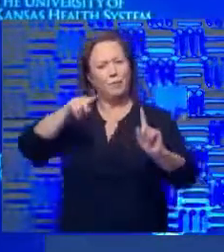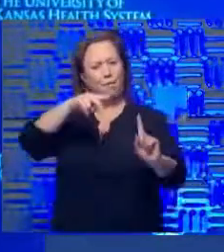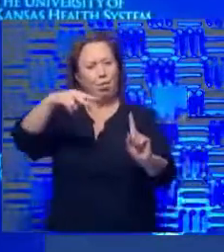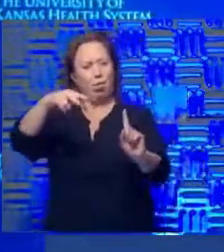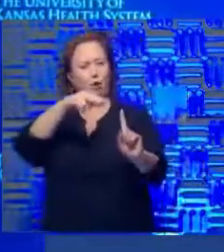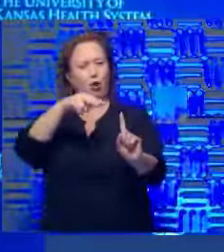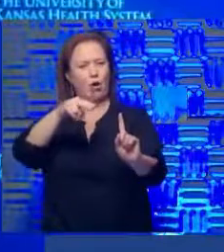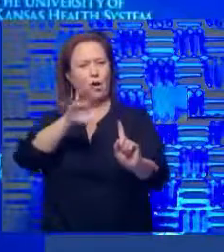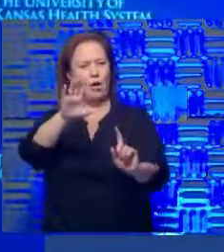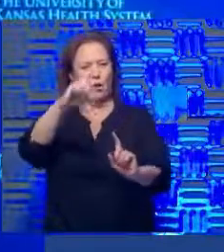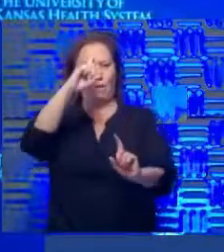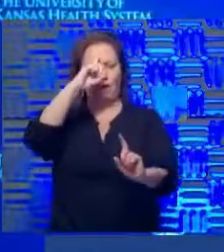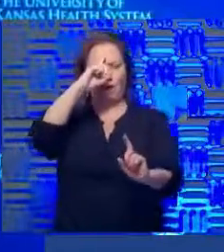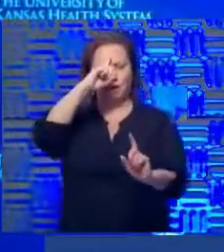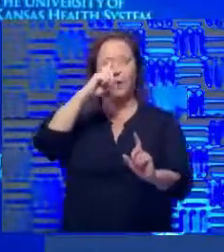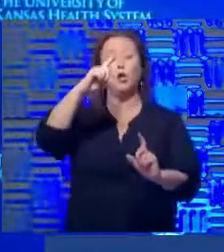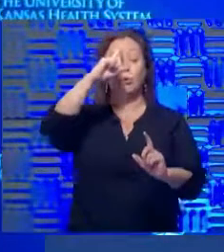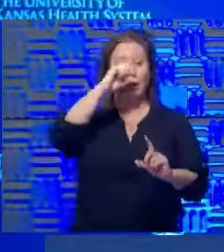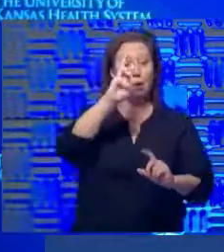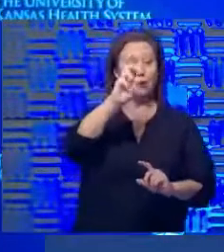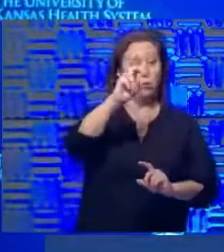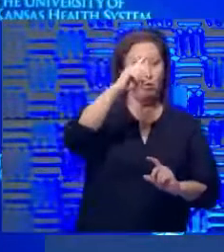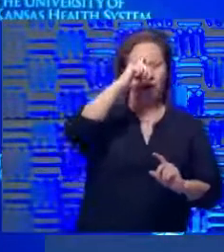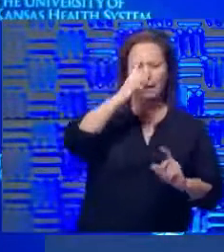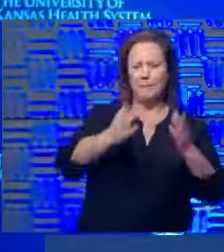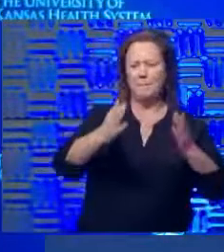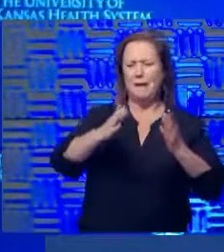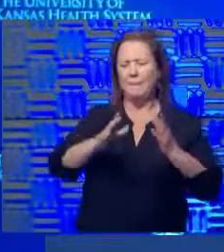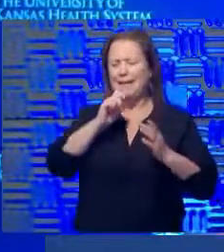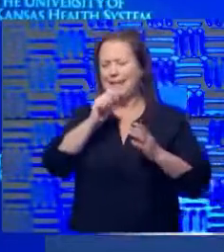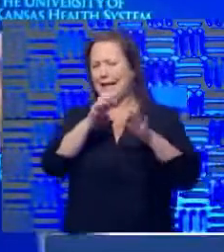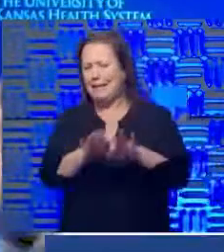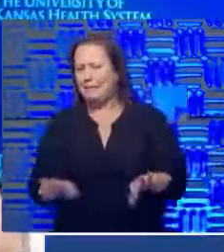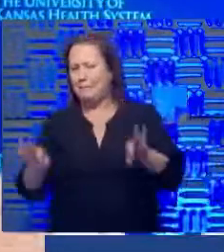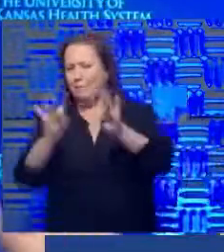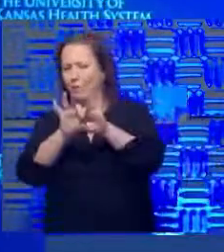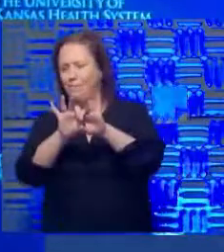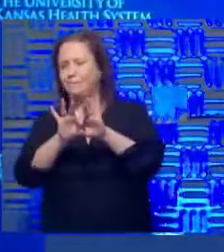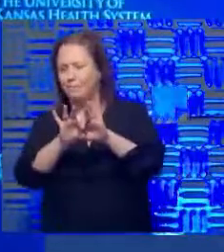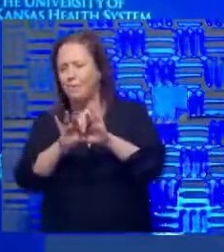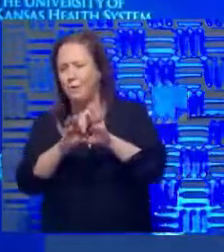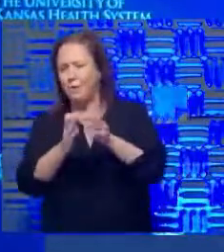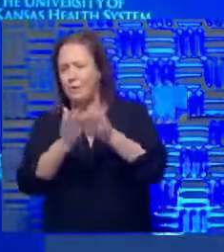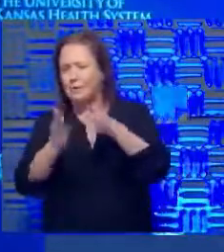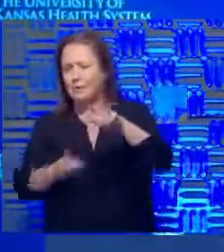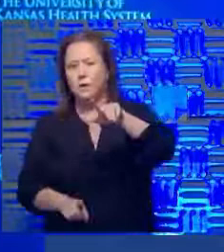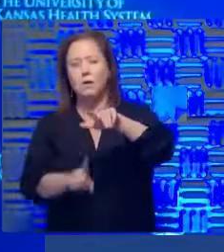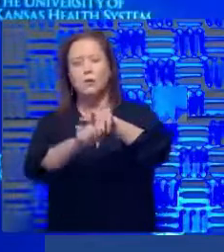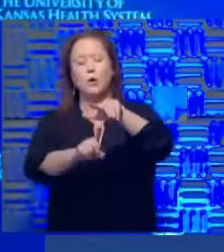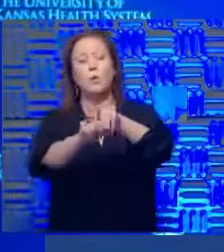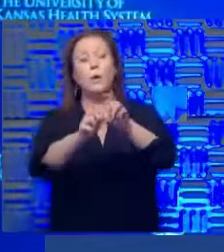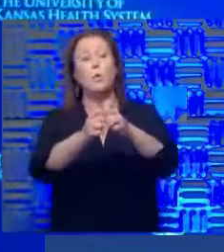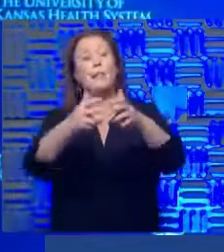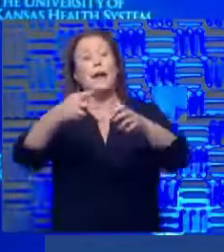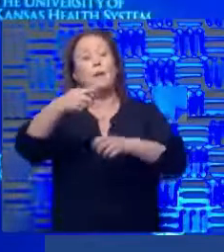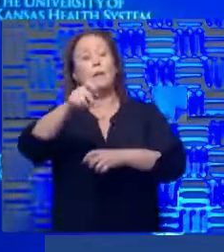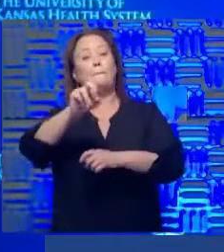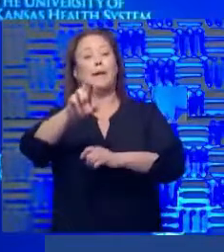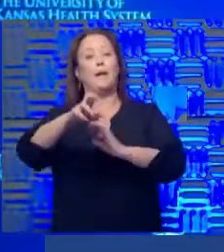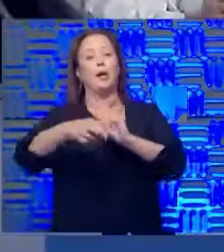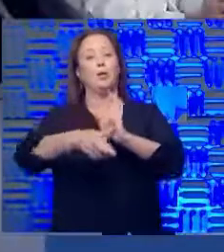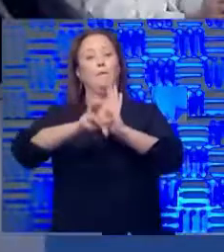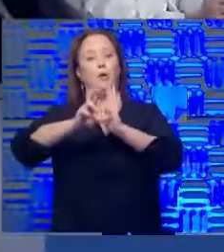critically, you're thinking about your own thoughts may not be nearly as important. So these things are starting to come out without peer review because we're in